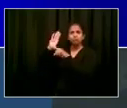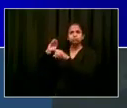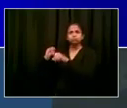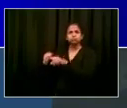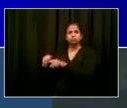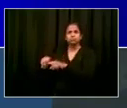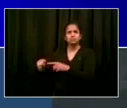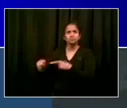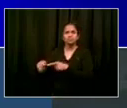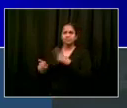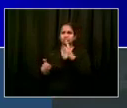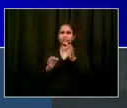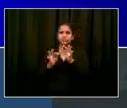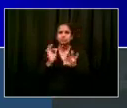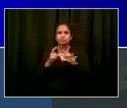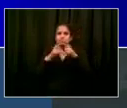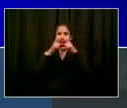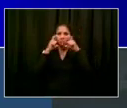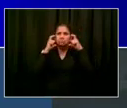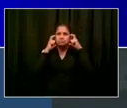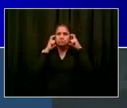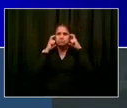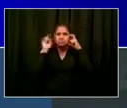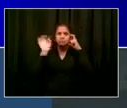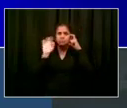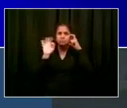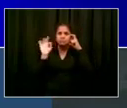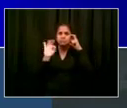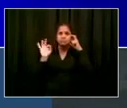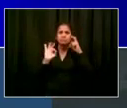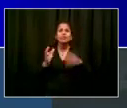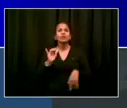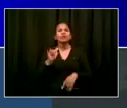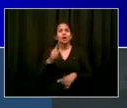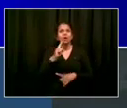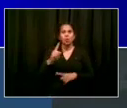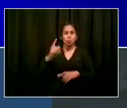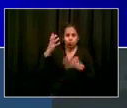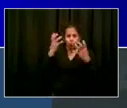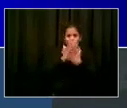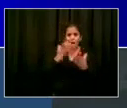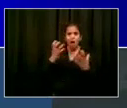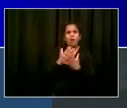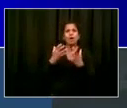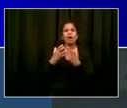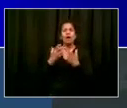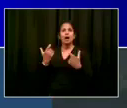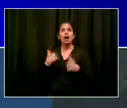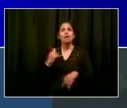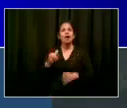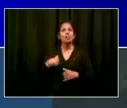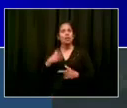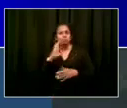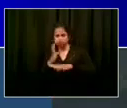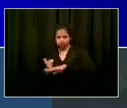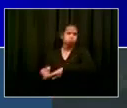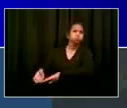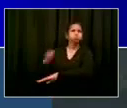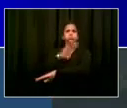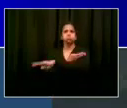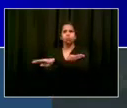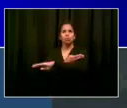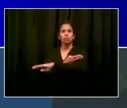the biggest difference makers in fighting back this disease. We didn't know that in the beginning. The health community, the scientific community did